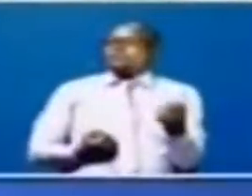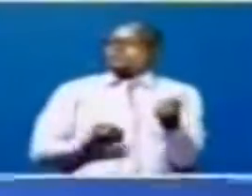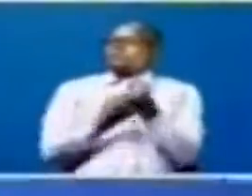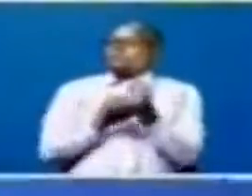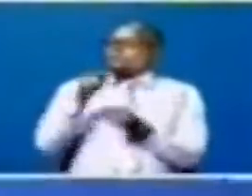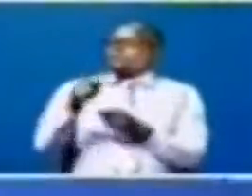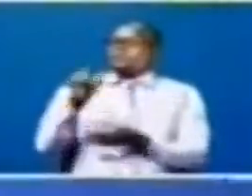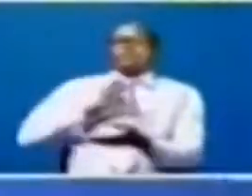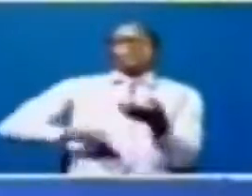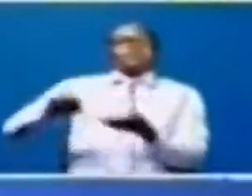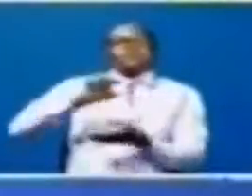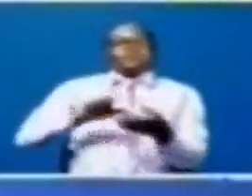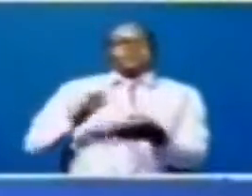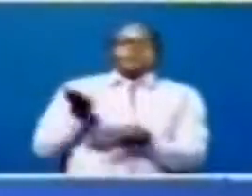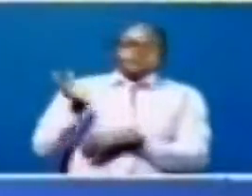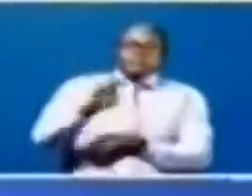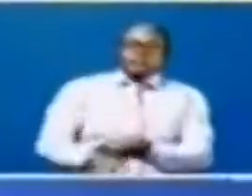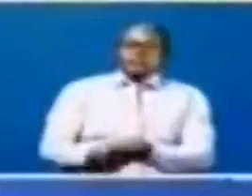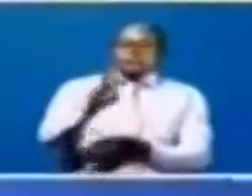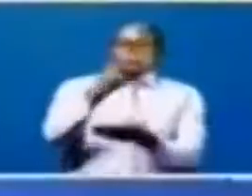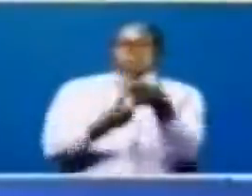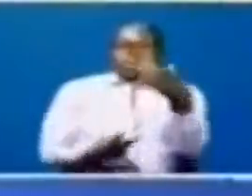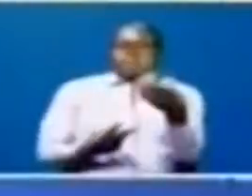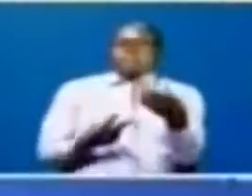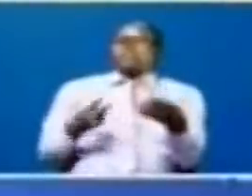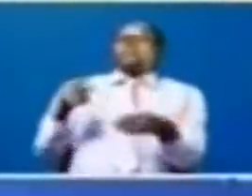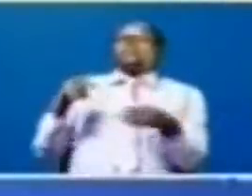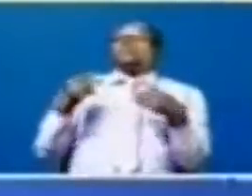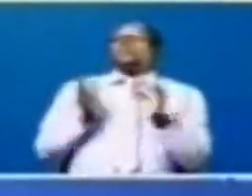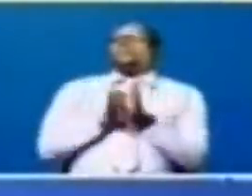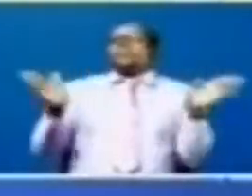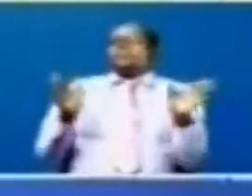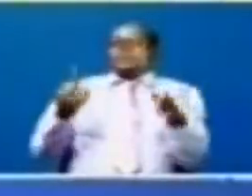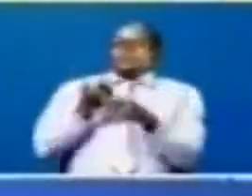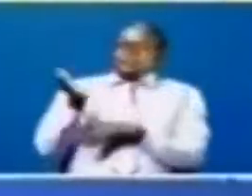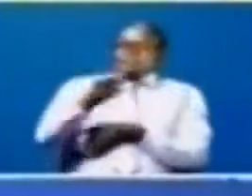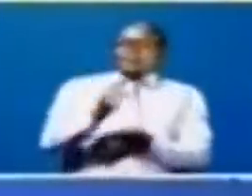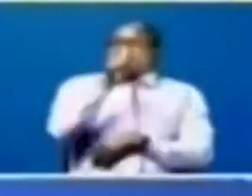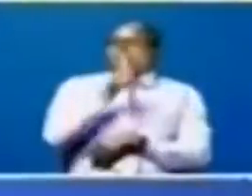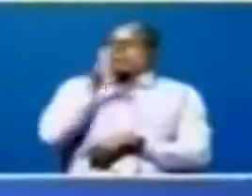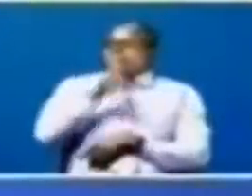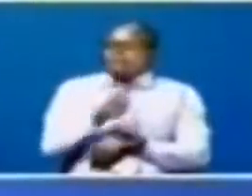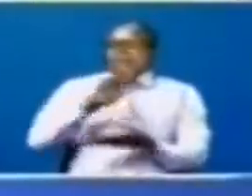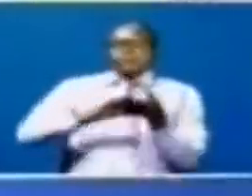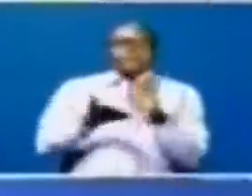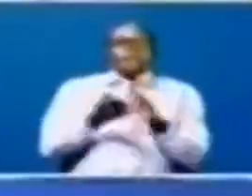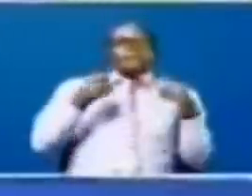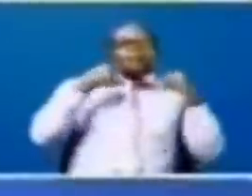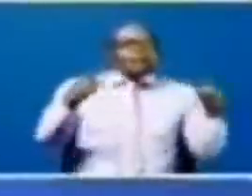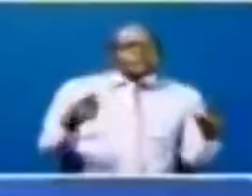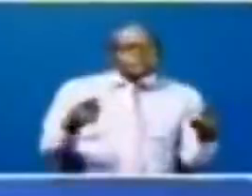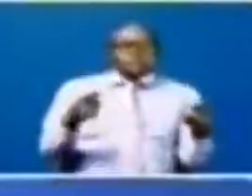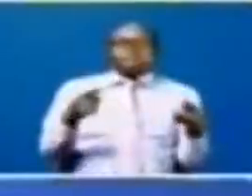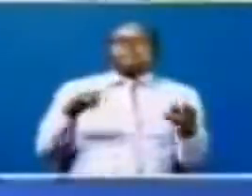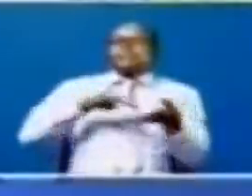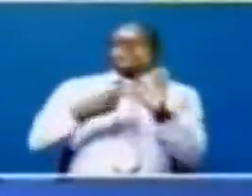circus. With the return of the duo who left publicly but returned privately and silently, things seem